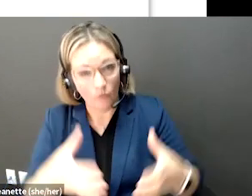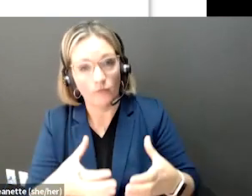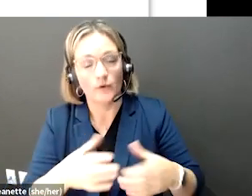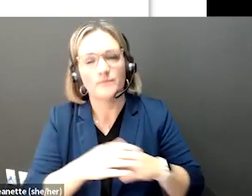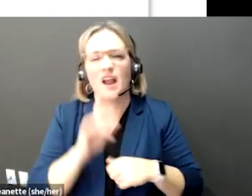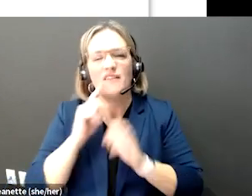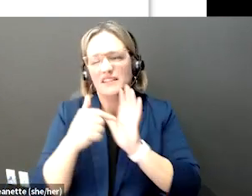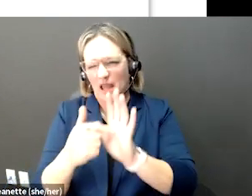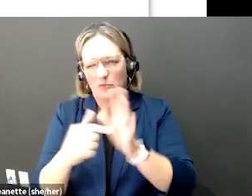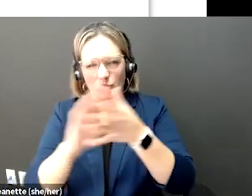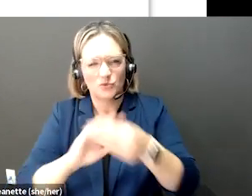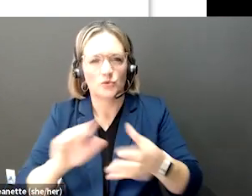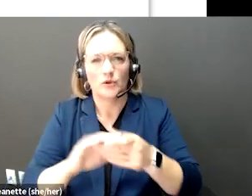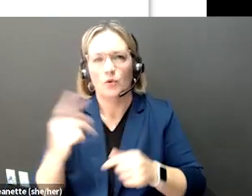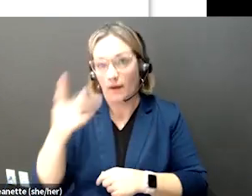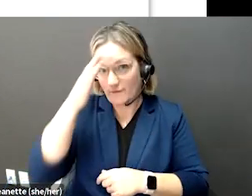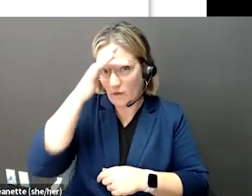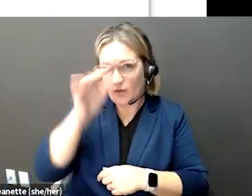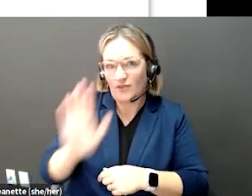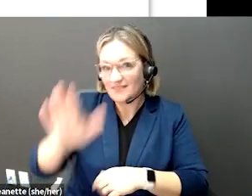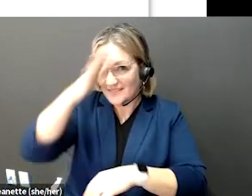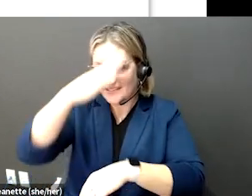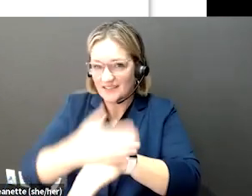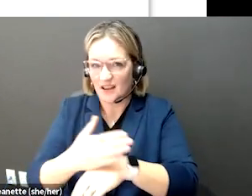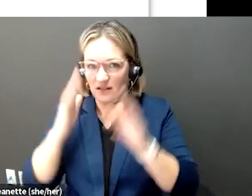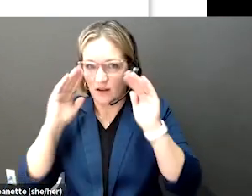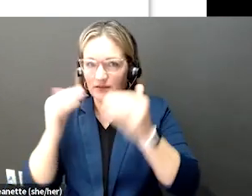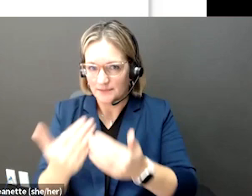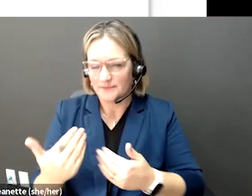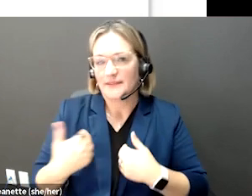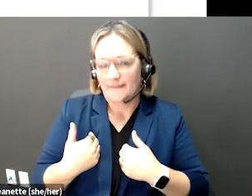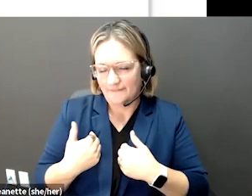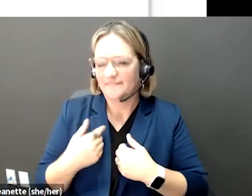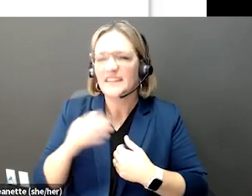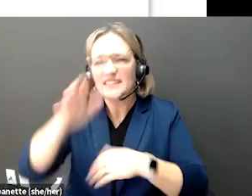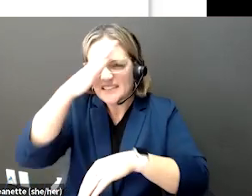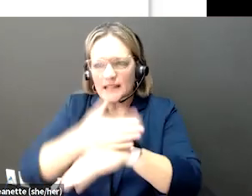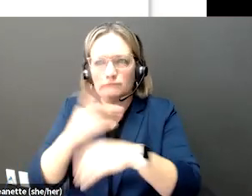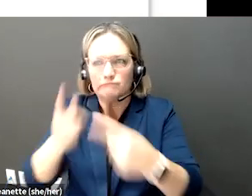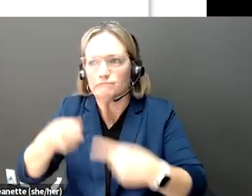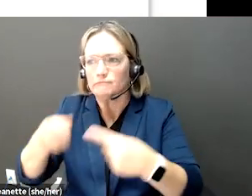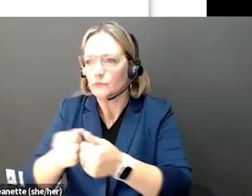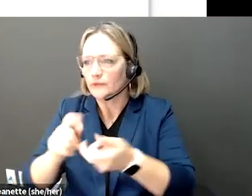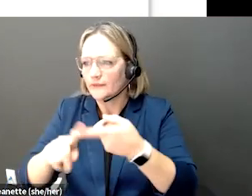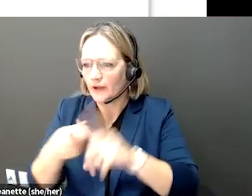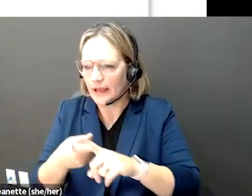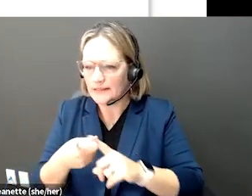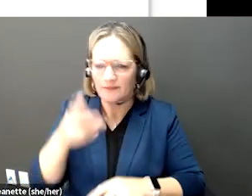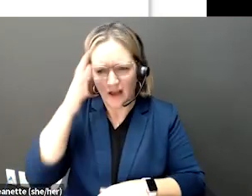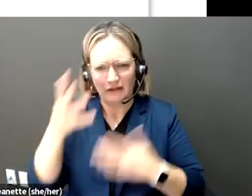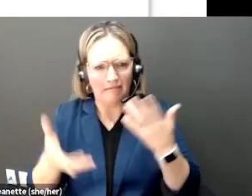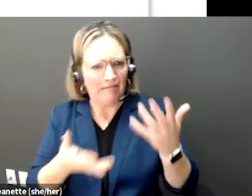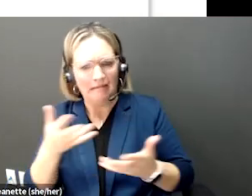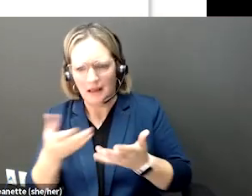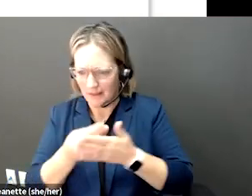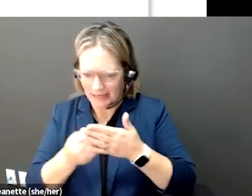teenage son was on the autism spectrum and struggled to make friends. When brainstorming with him possible ways to use the funding,